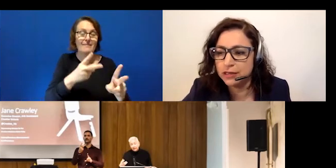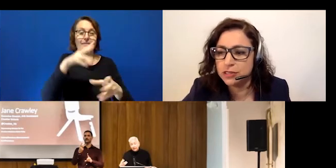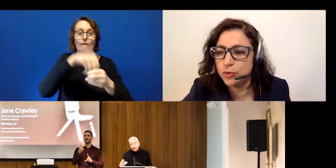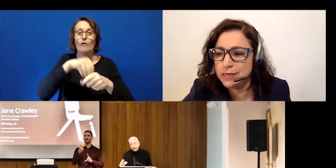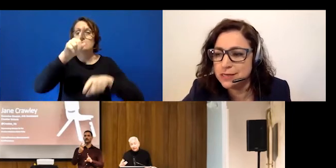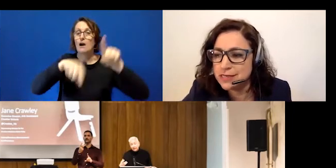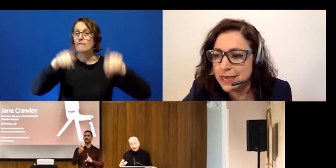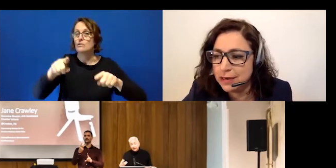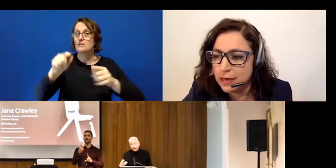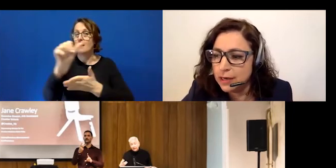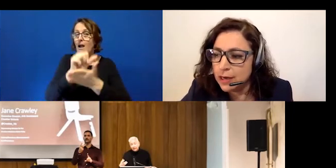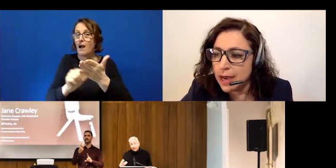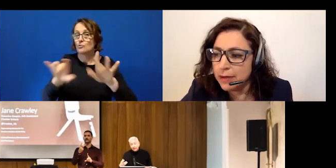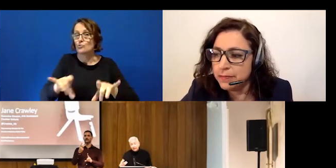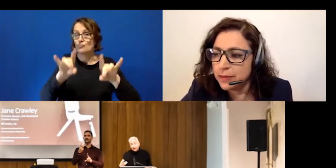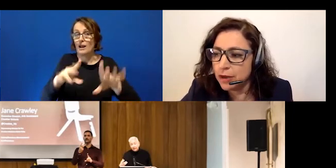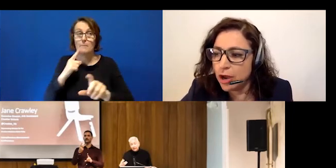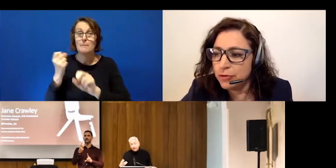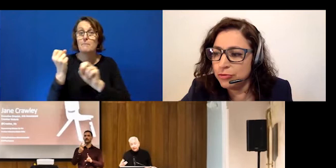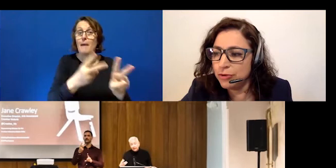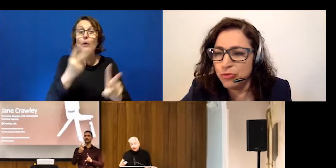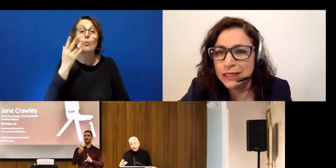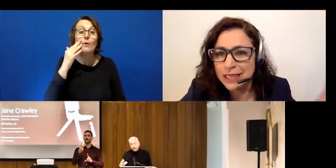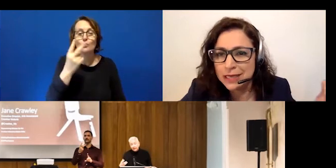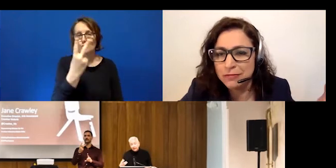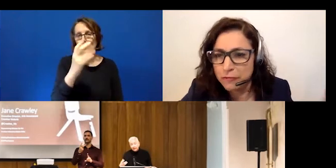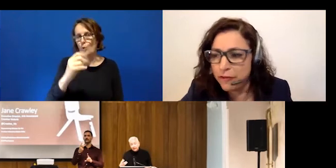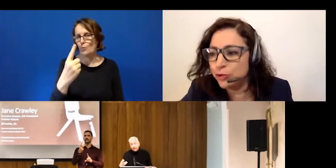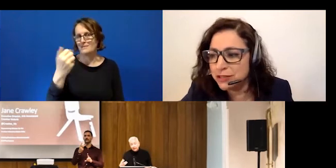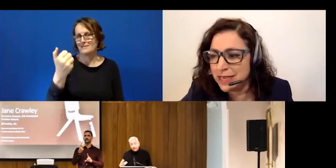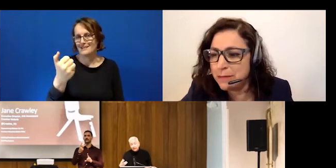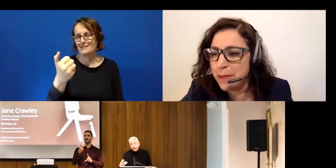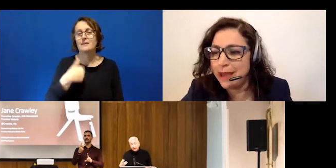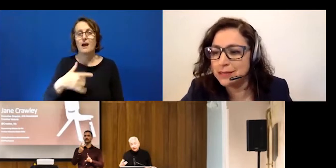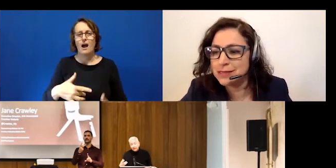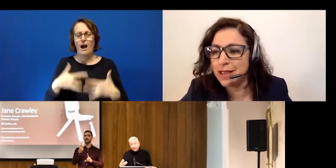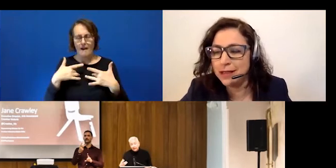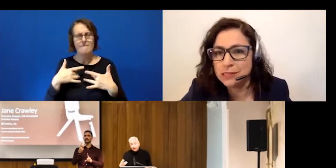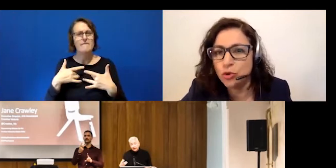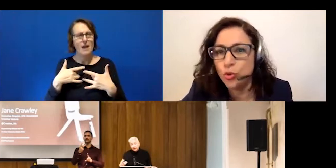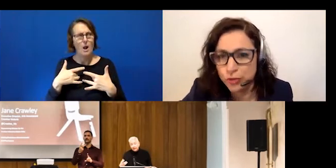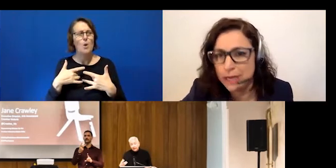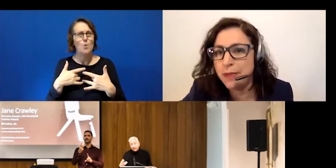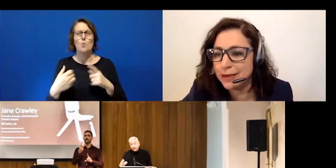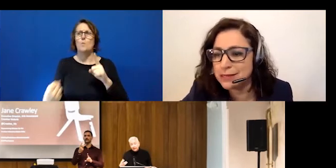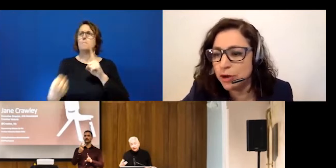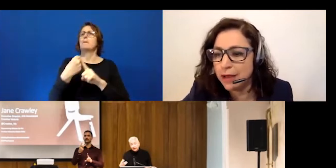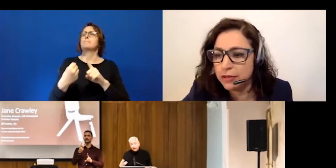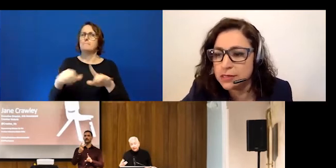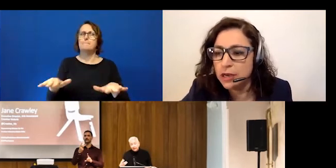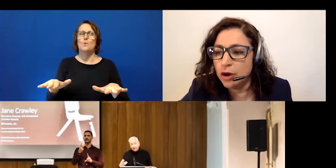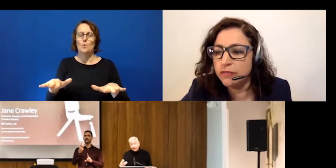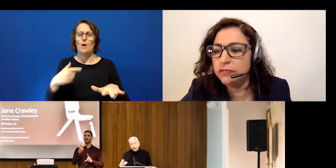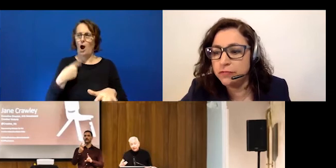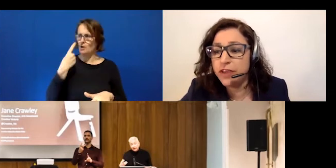Australia in 2016, I really felt the impacts and saw the impacts on